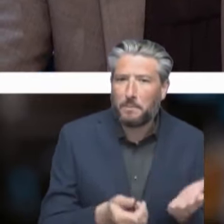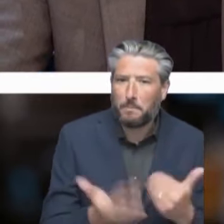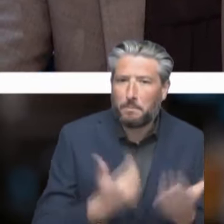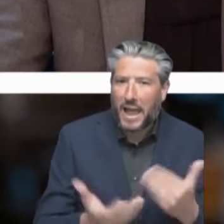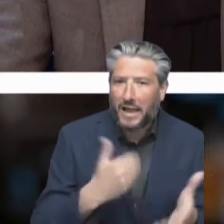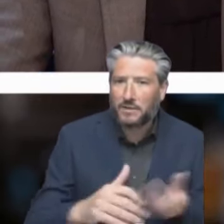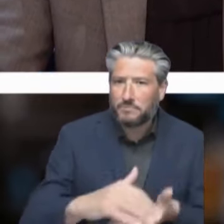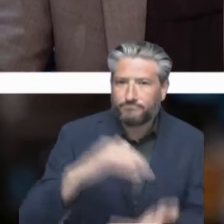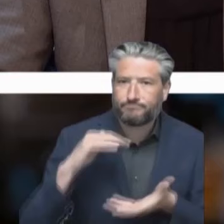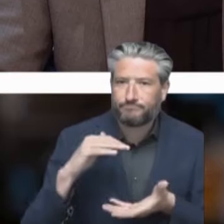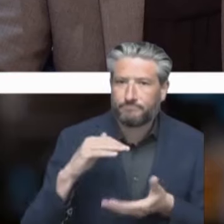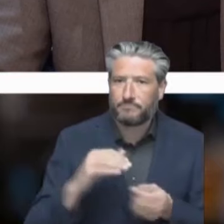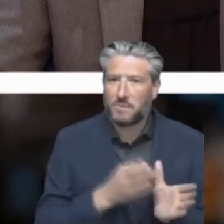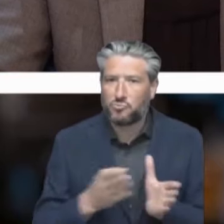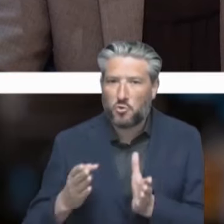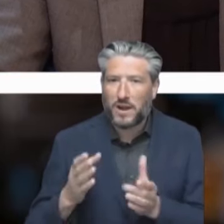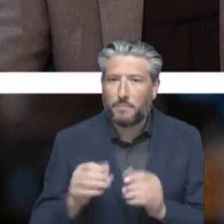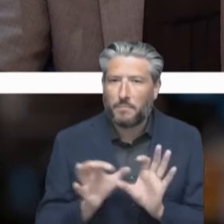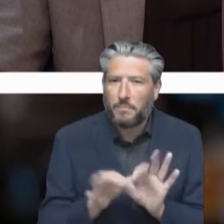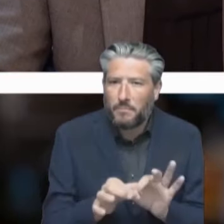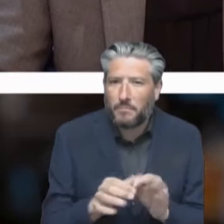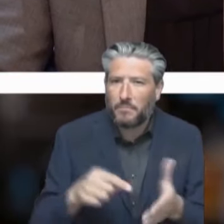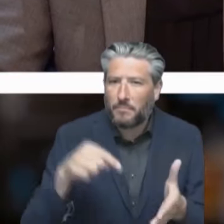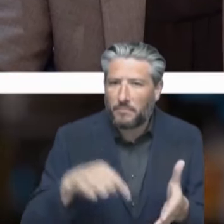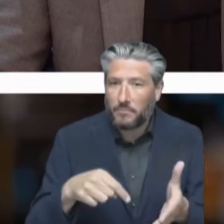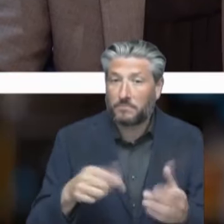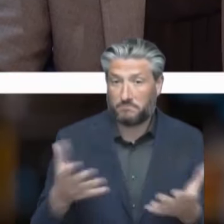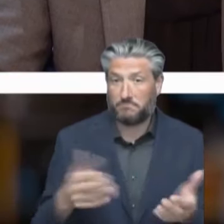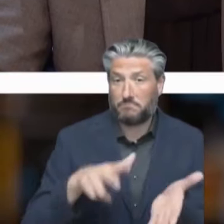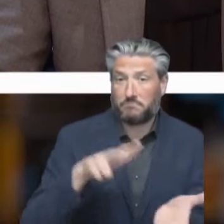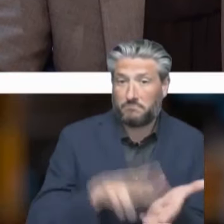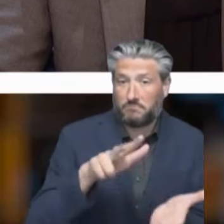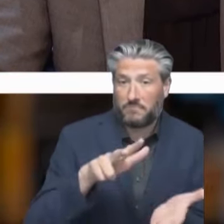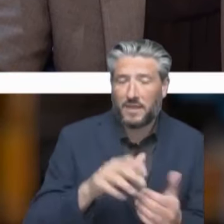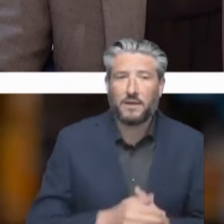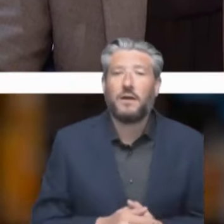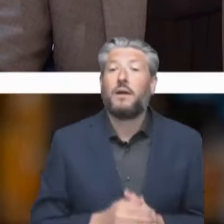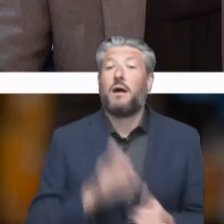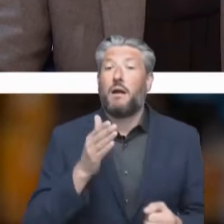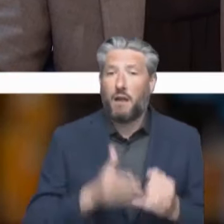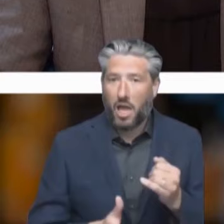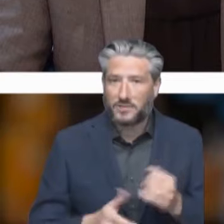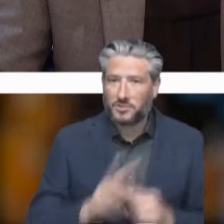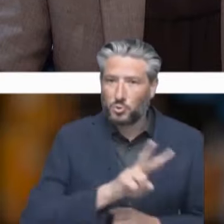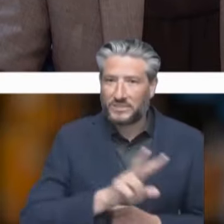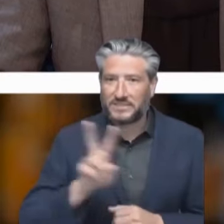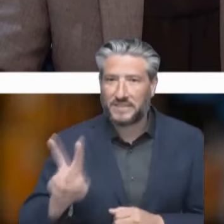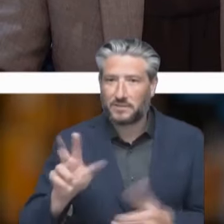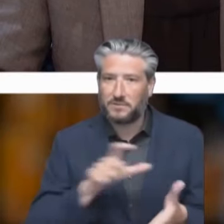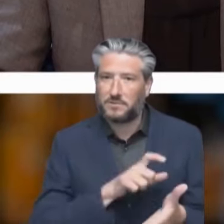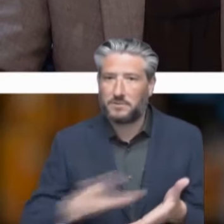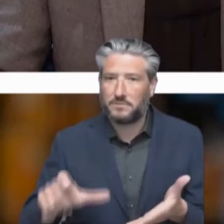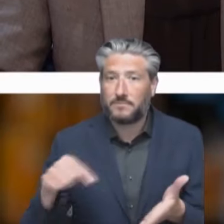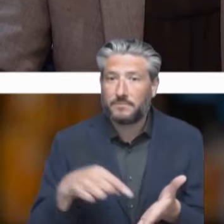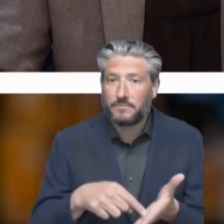received 91.17% of favorable votes. It is therefore adopted. Finally, the 22nd resolution aims to